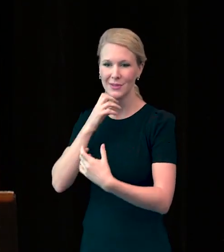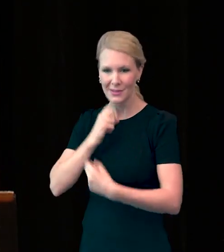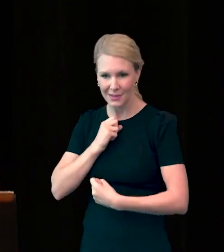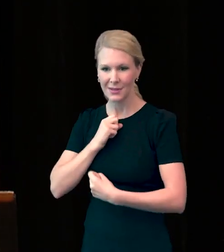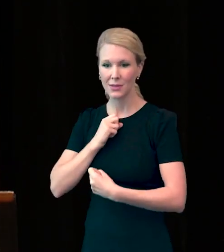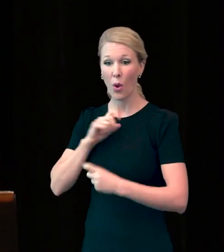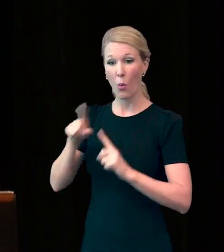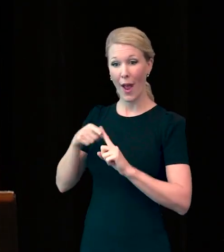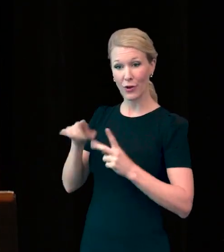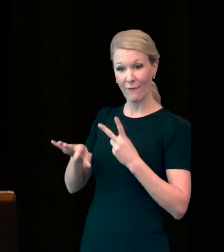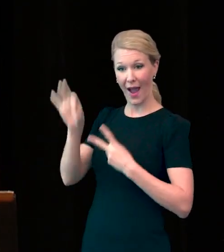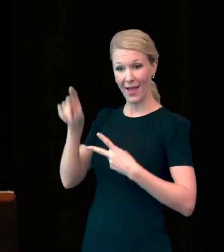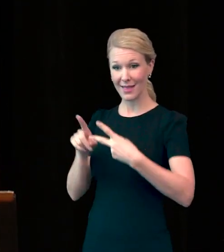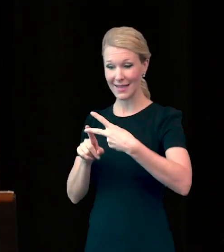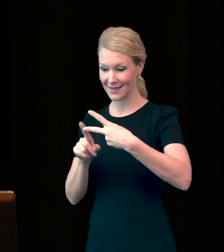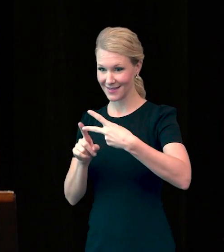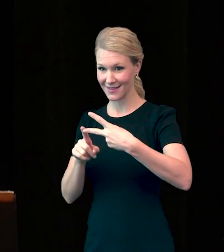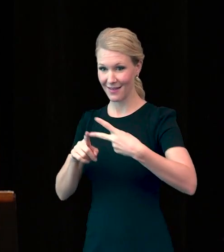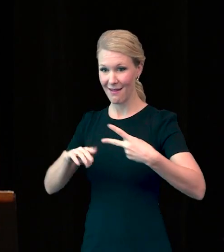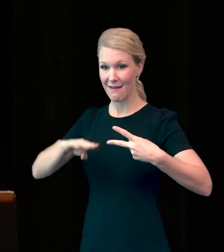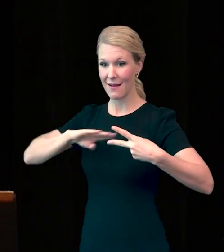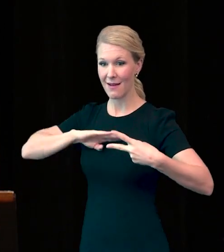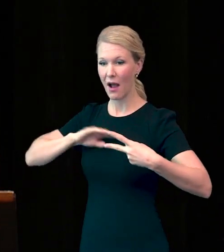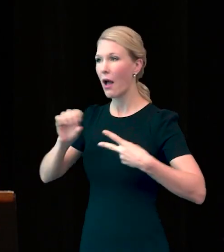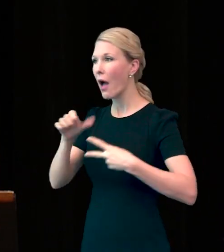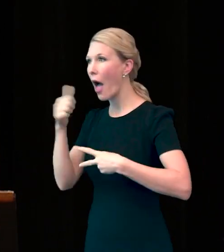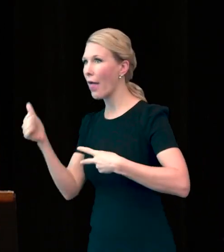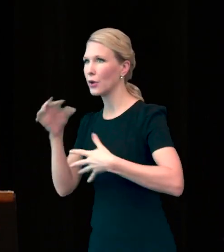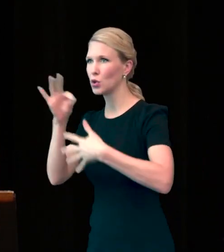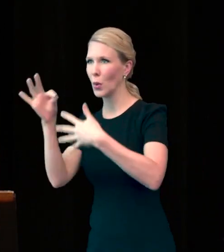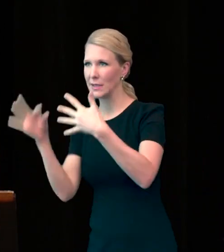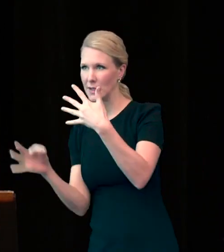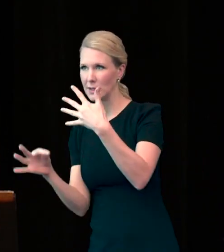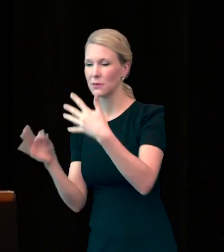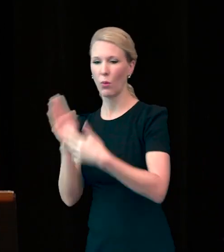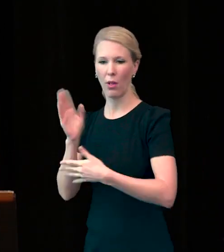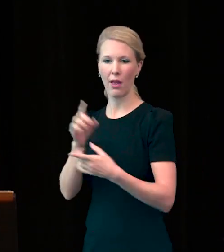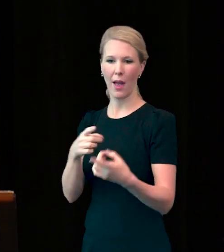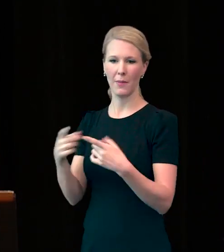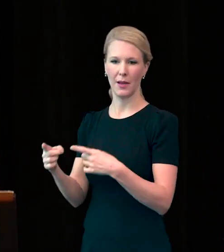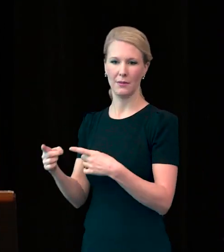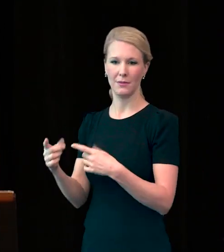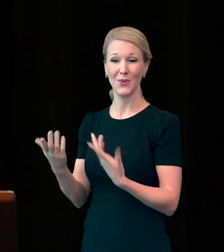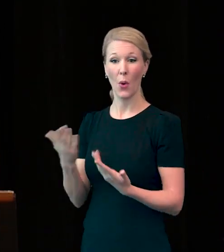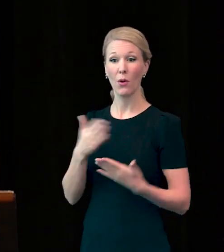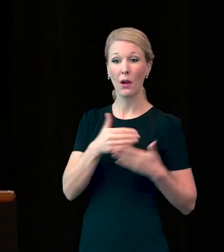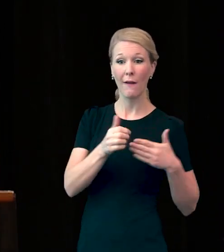meaning, other choices will come your way, being comfortable